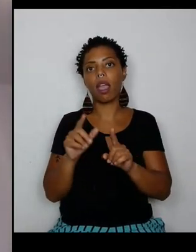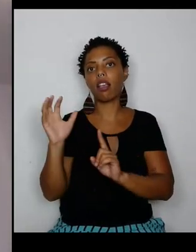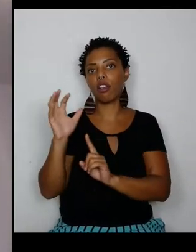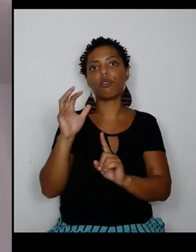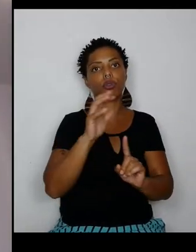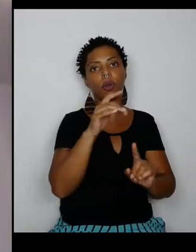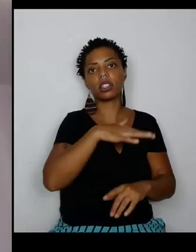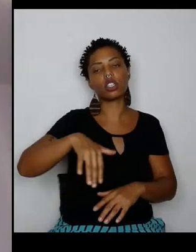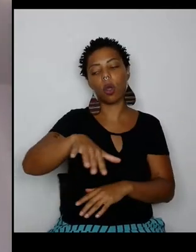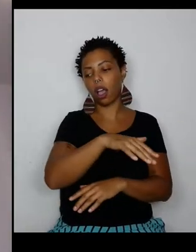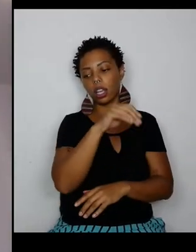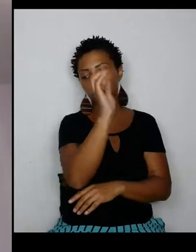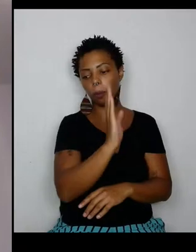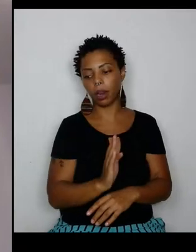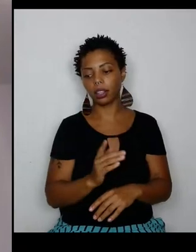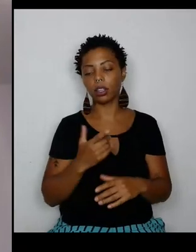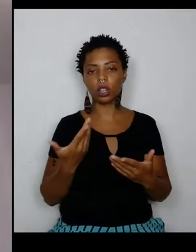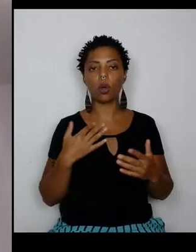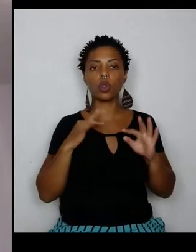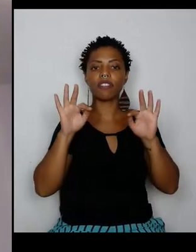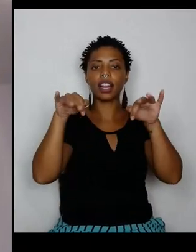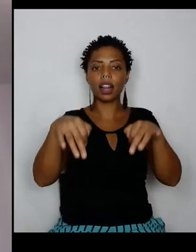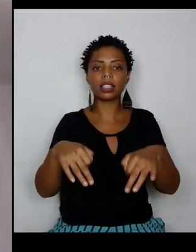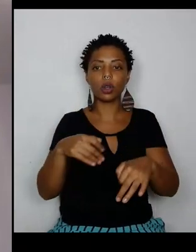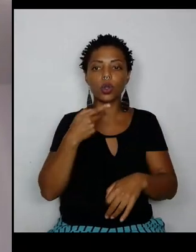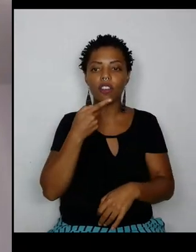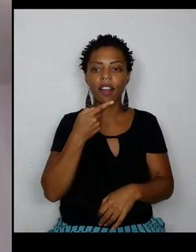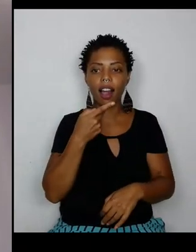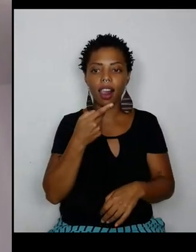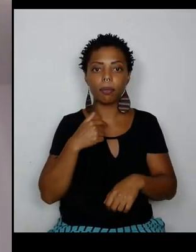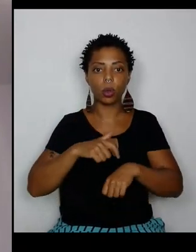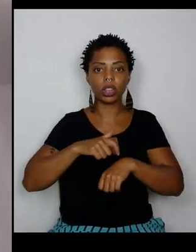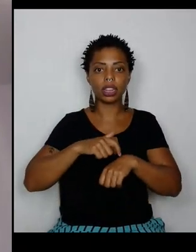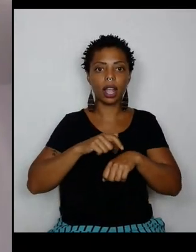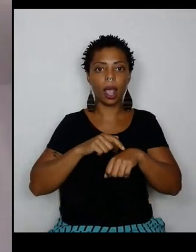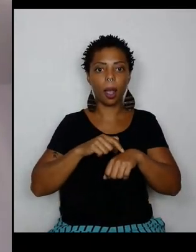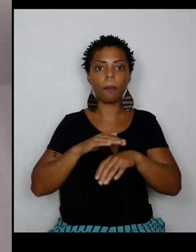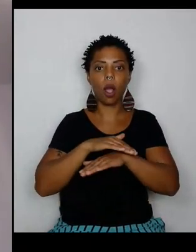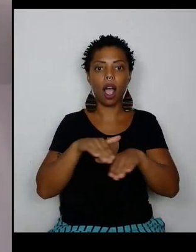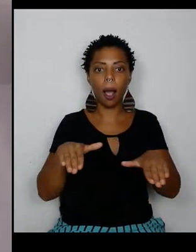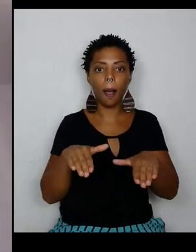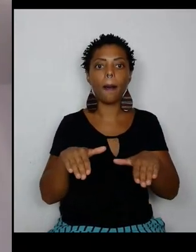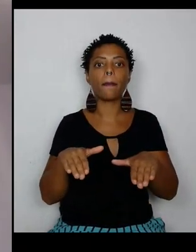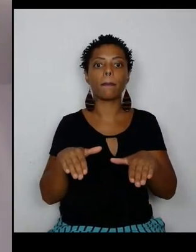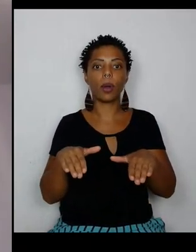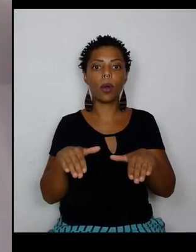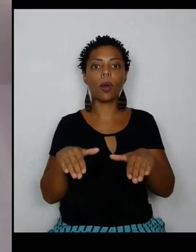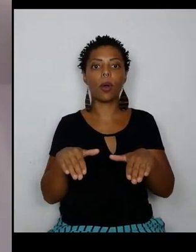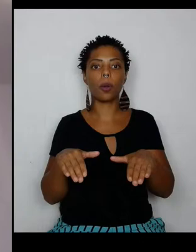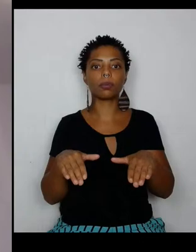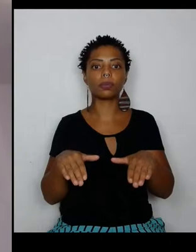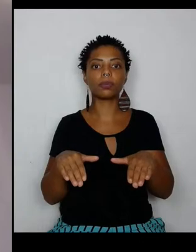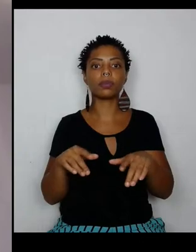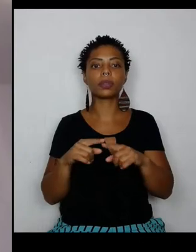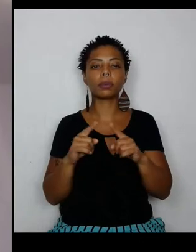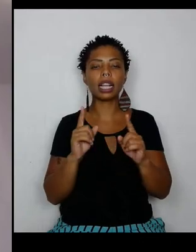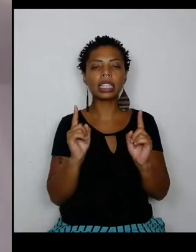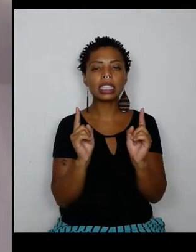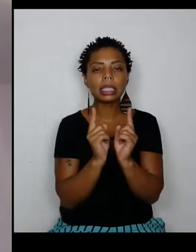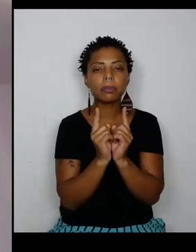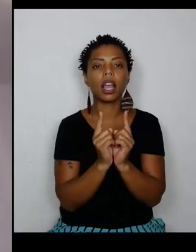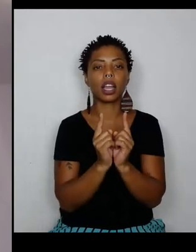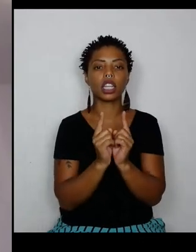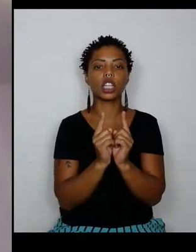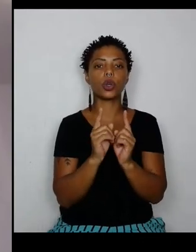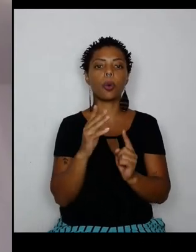but that had major consequences in the country now to conclude i wanted to